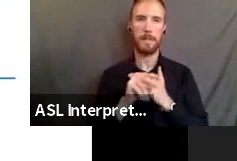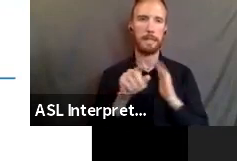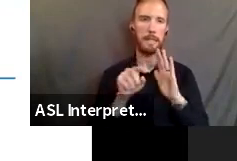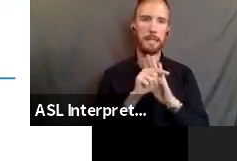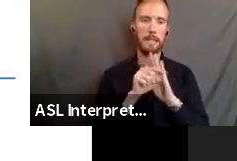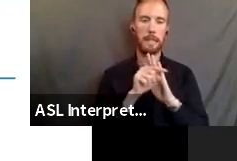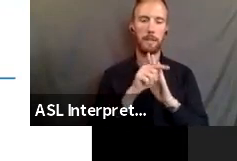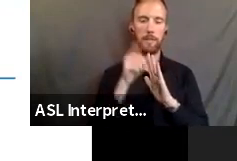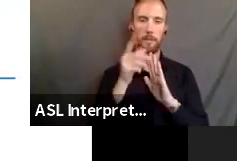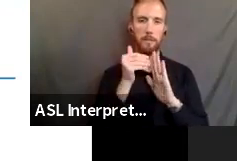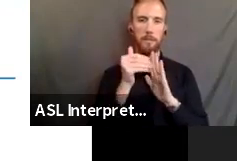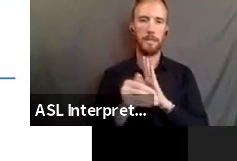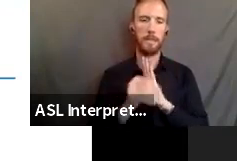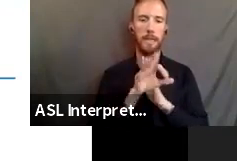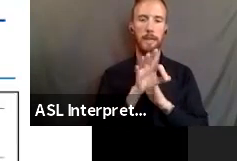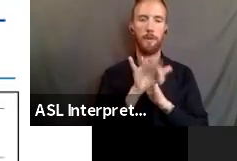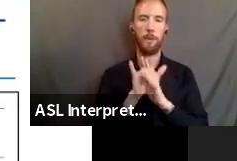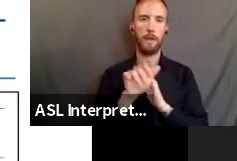fy21